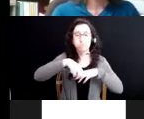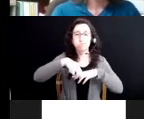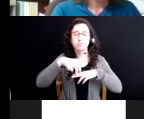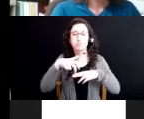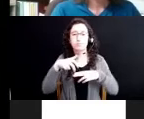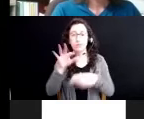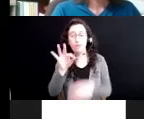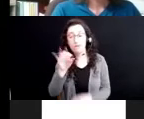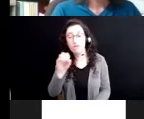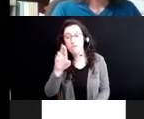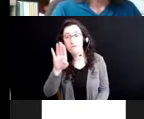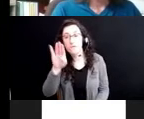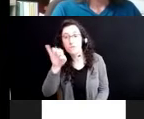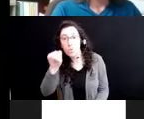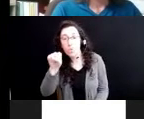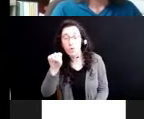and